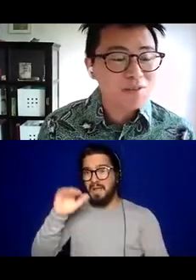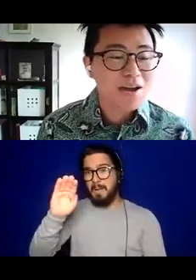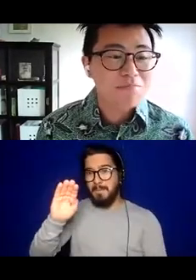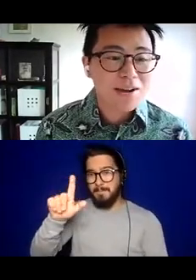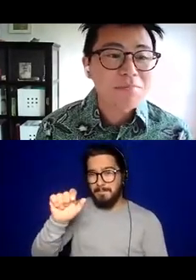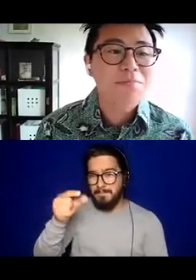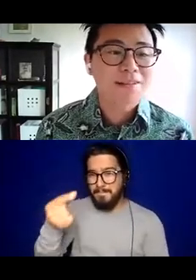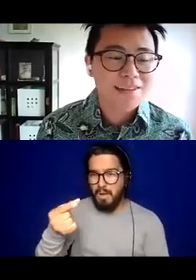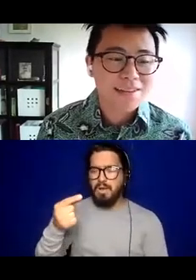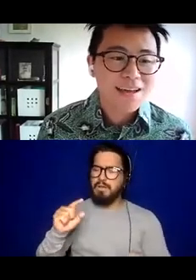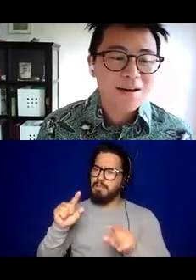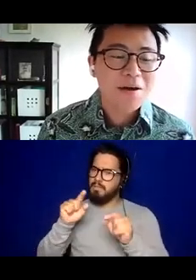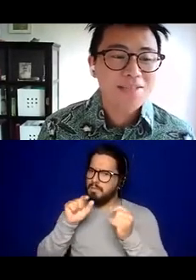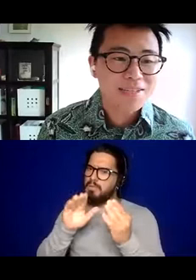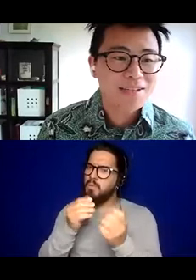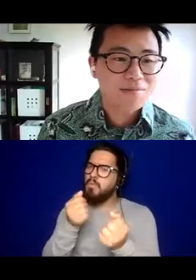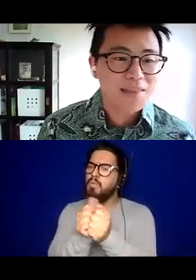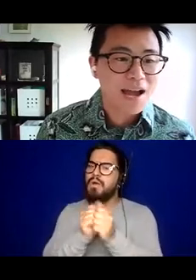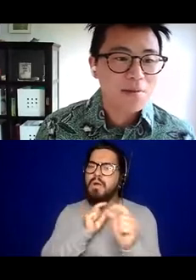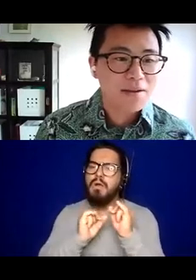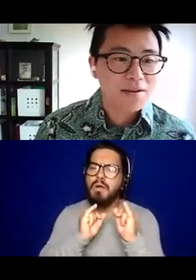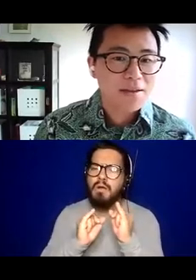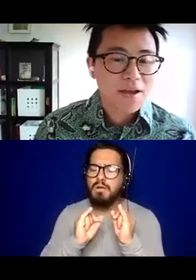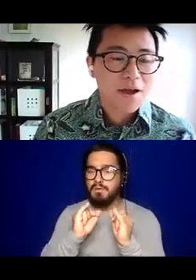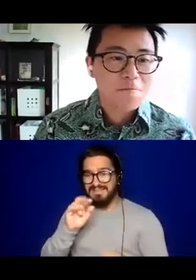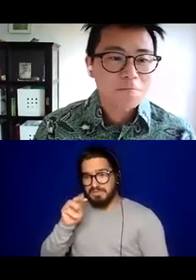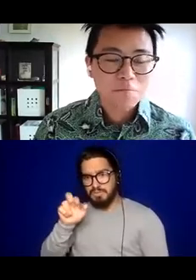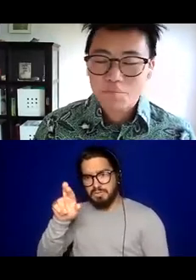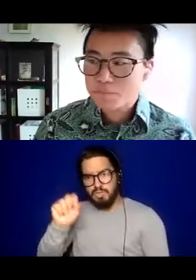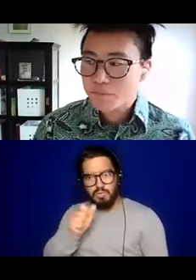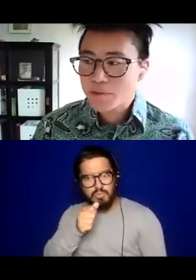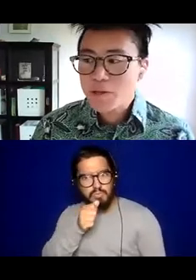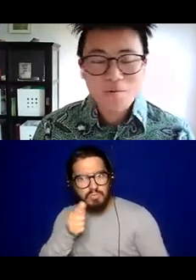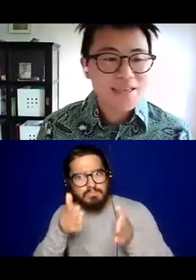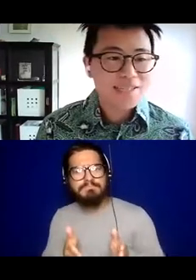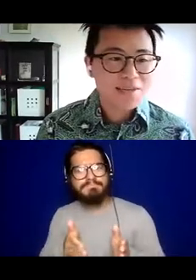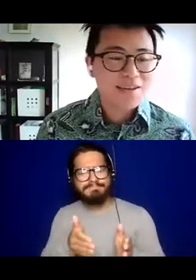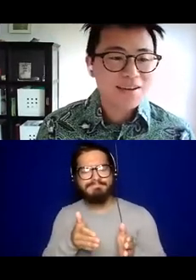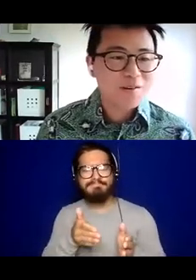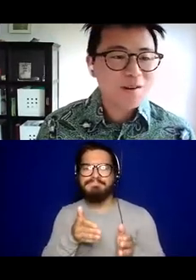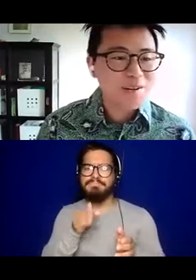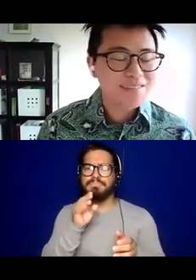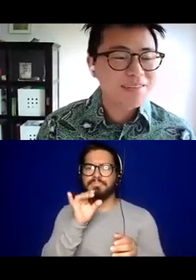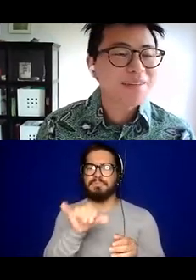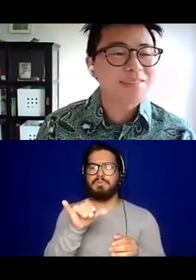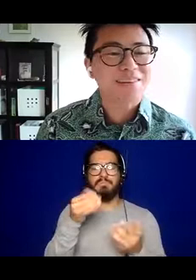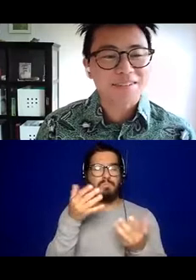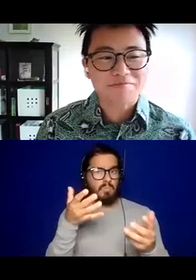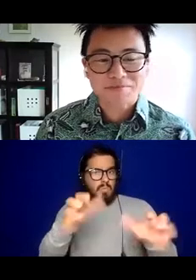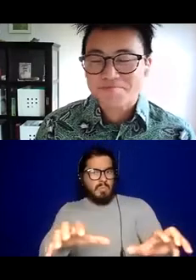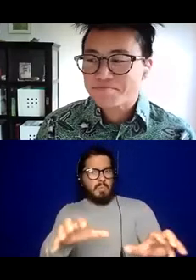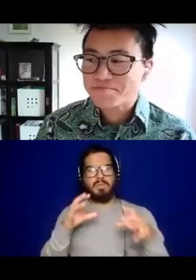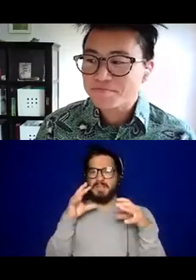do respond very publicly about incidents when they happen. We don't want it to be kept